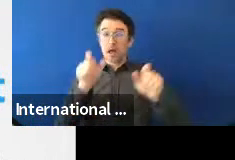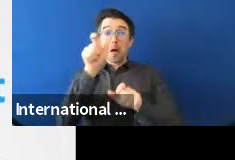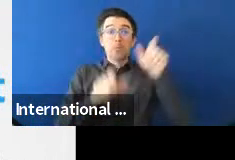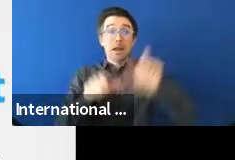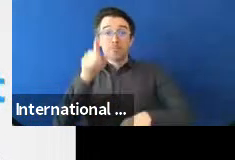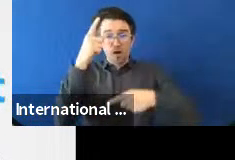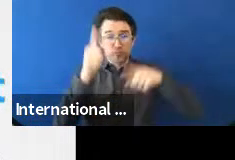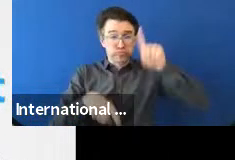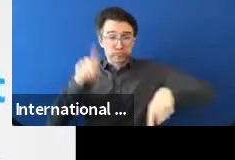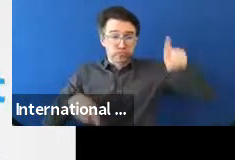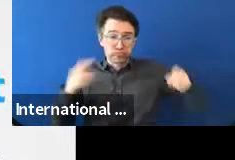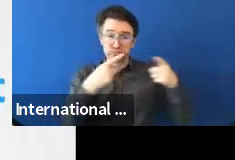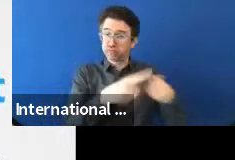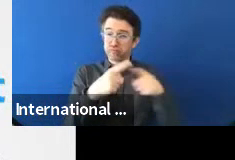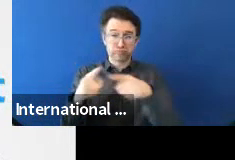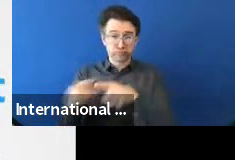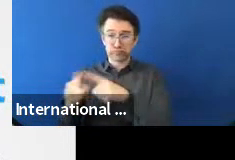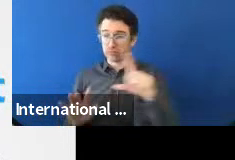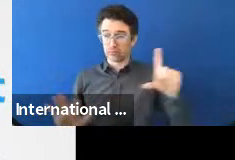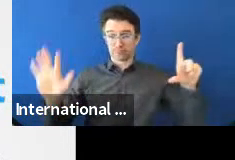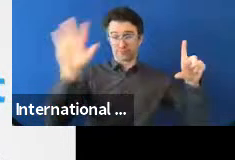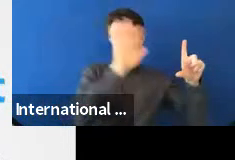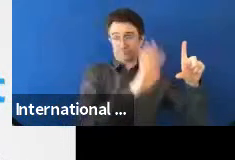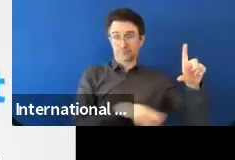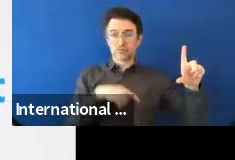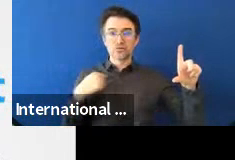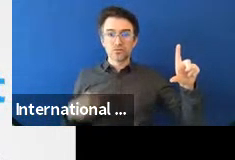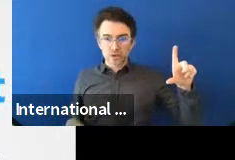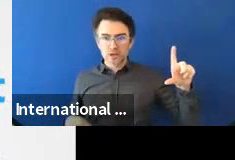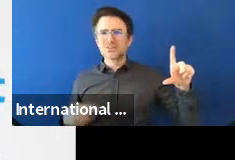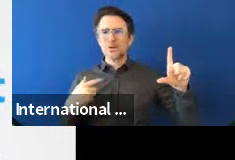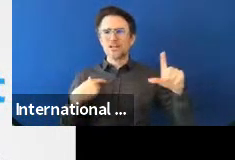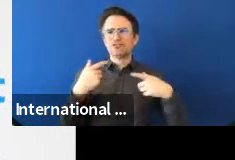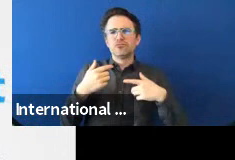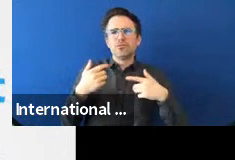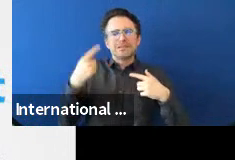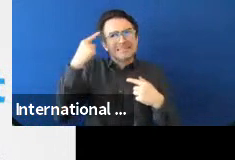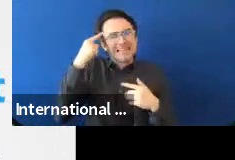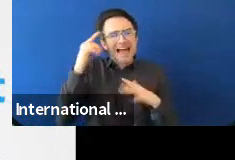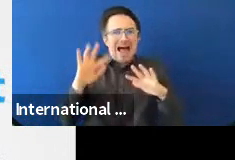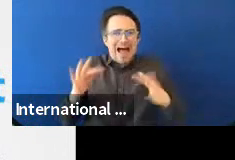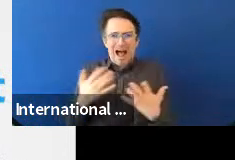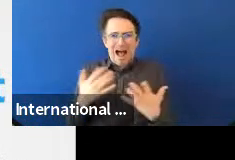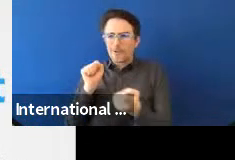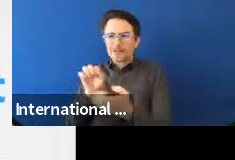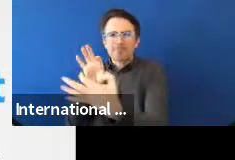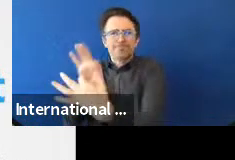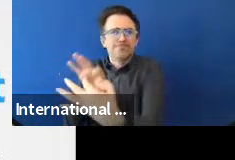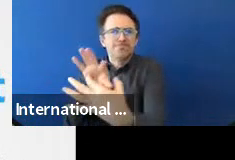successful. A national action plan called Care for Girl Action has been